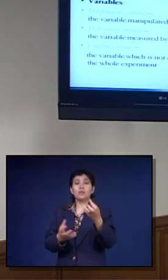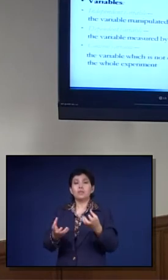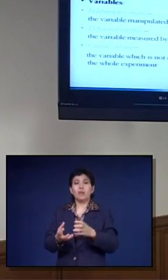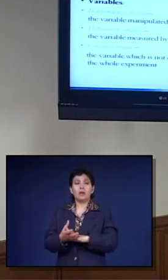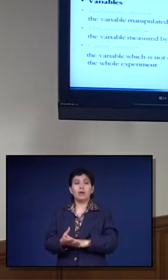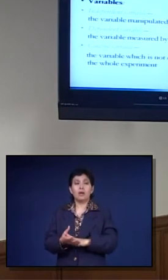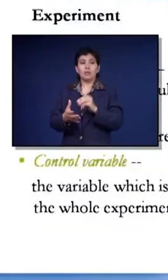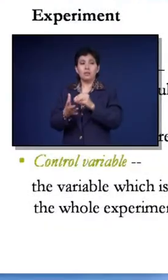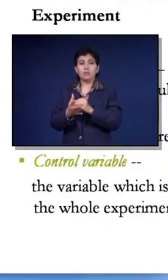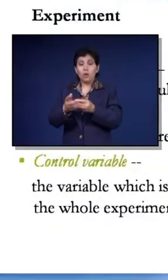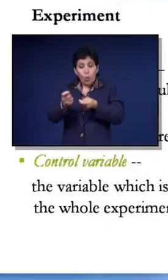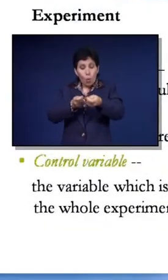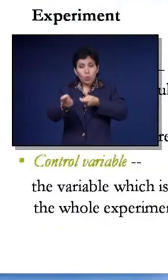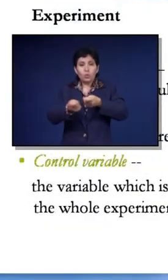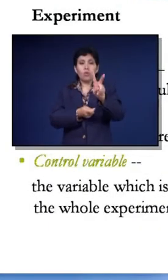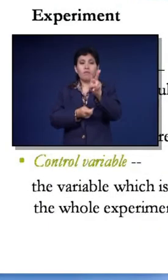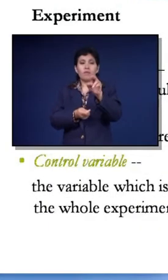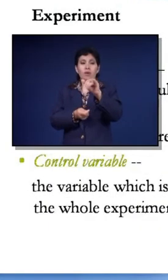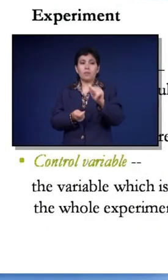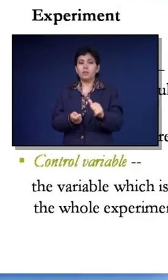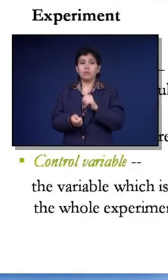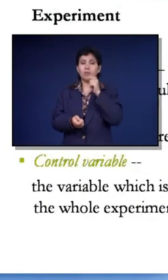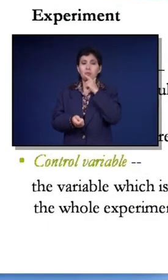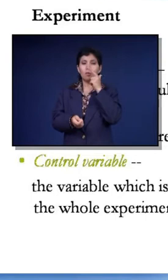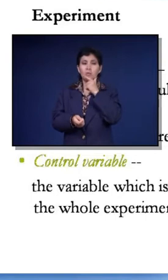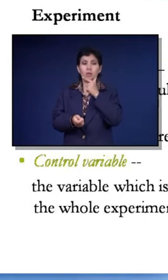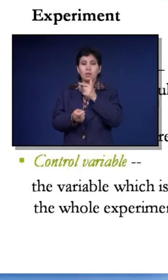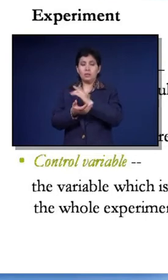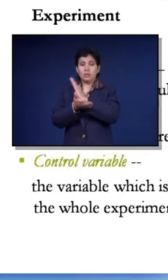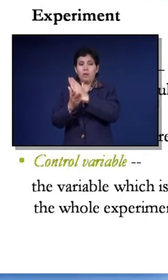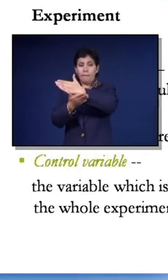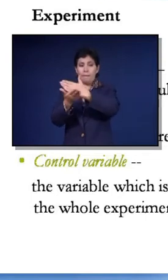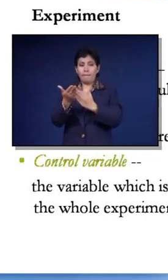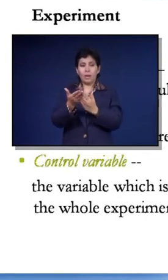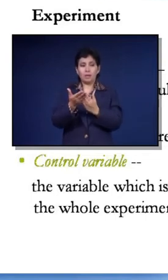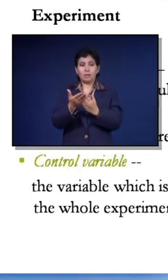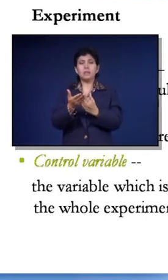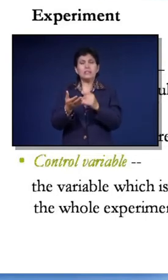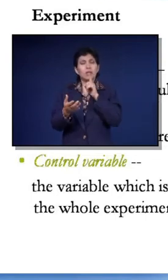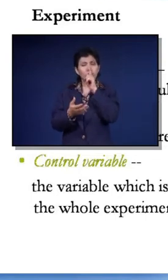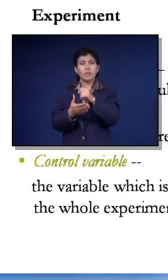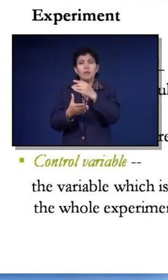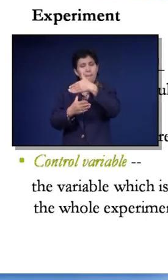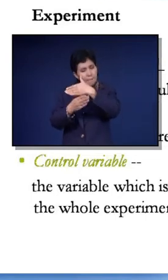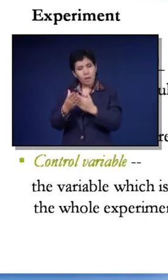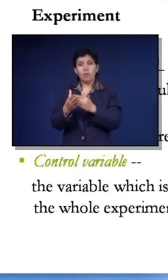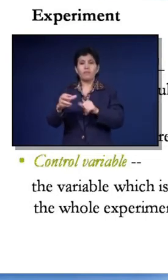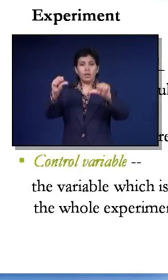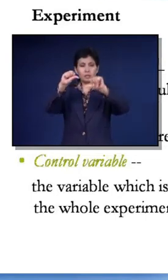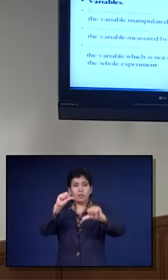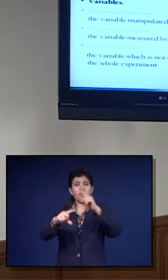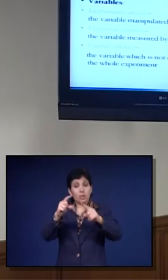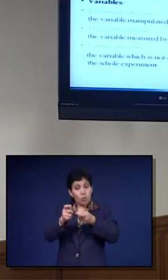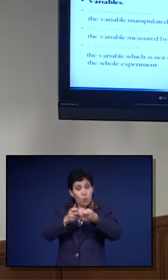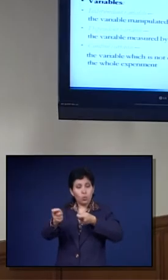Next one is a control variable. Control variable means you don't want it to be part of your, it's actually part of your experiment, but you